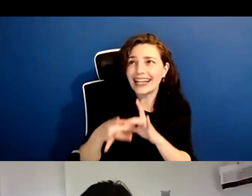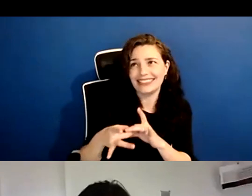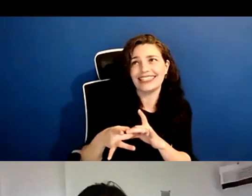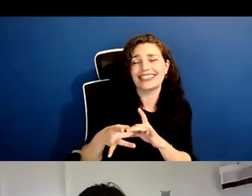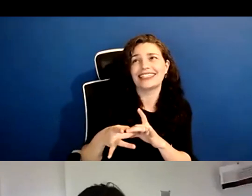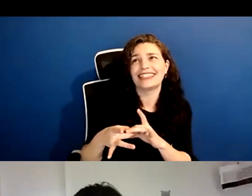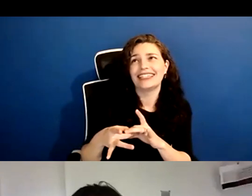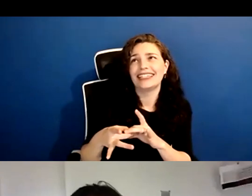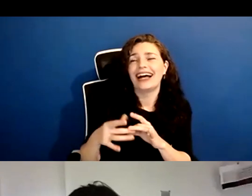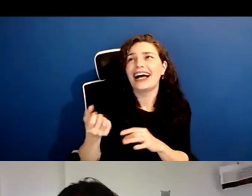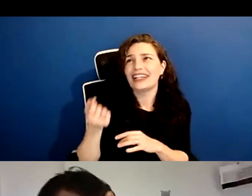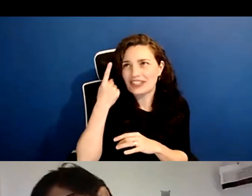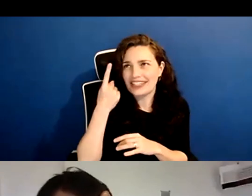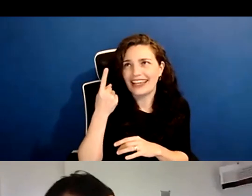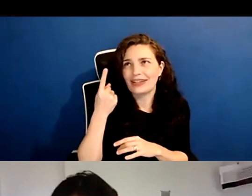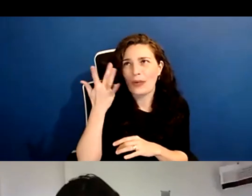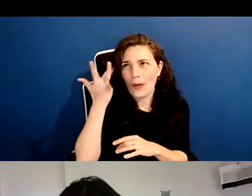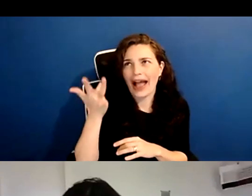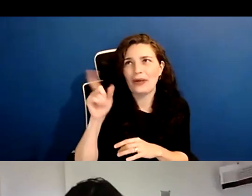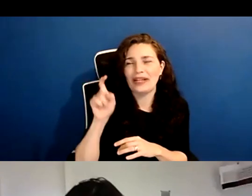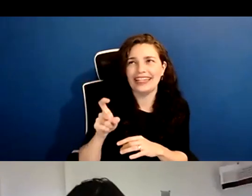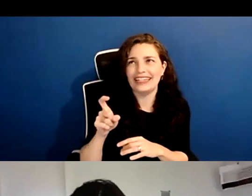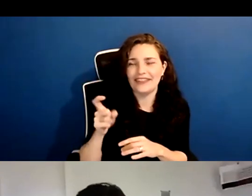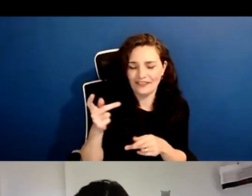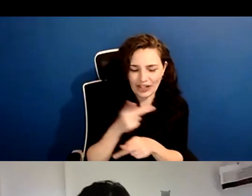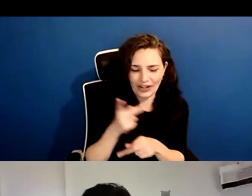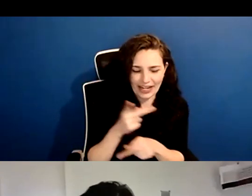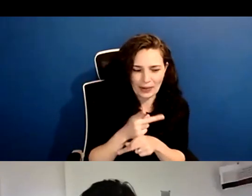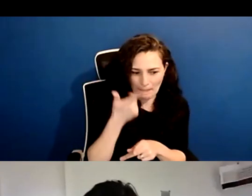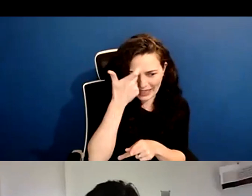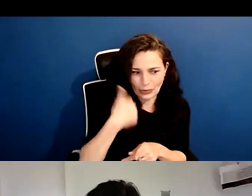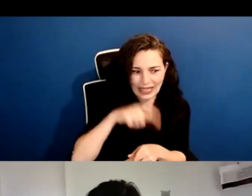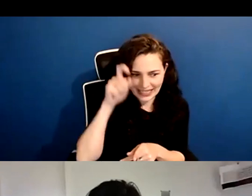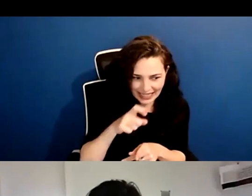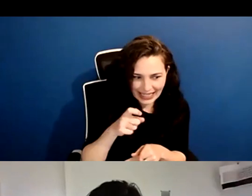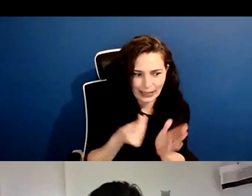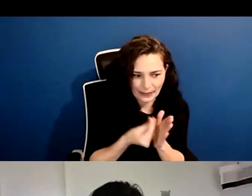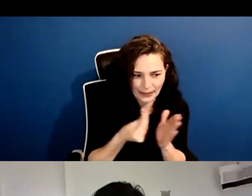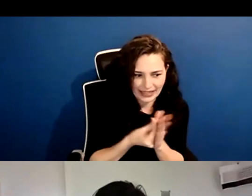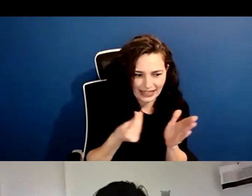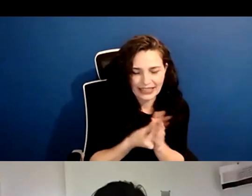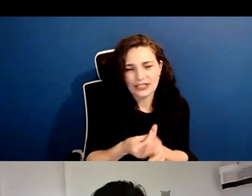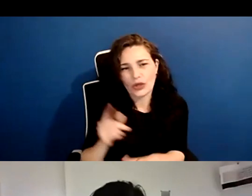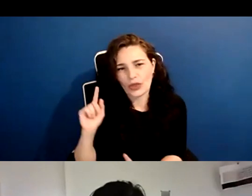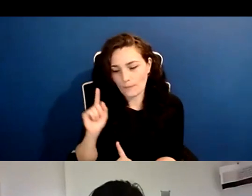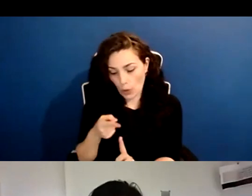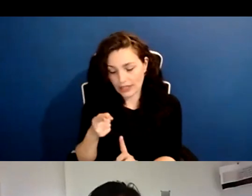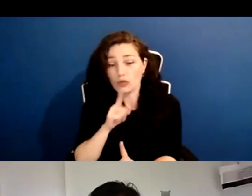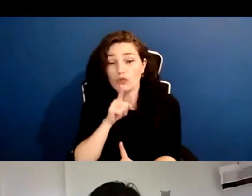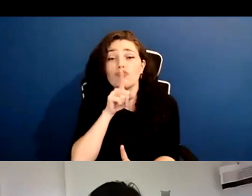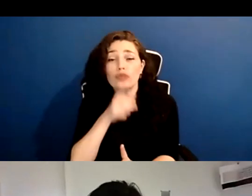this money, you know. Right. So I would just say, do the really do the research, really find out what things